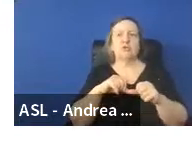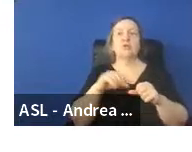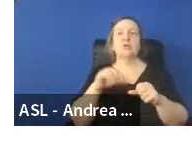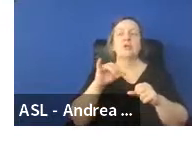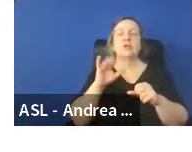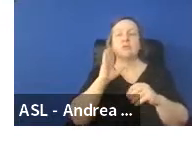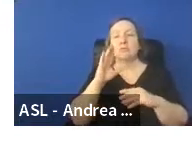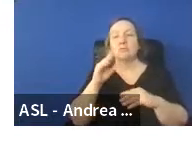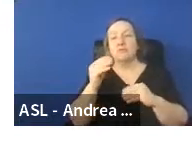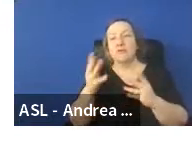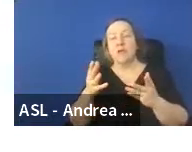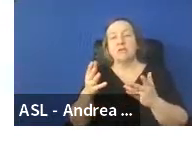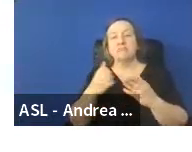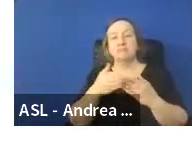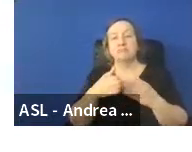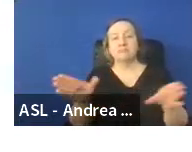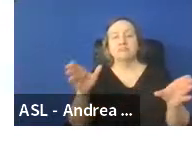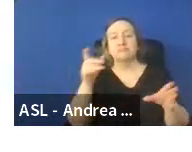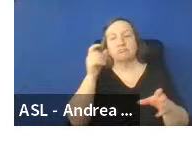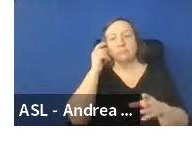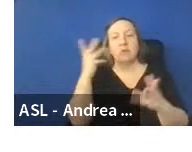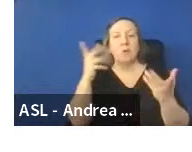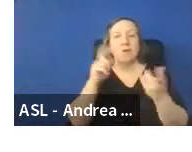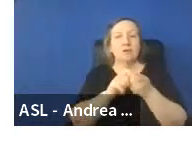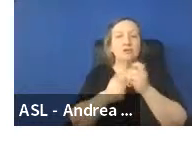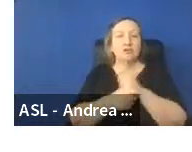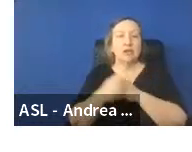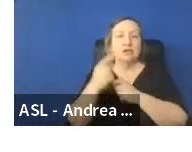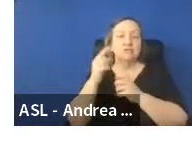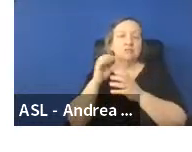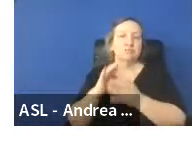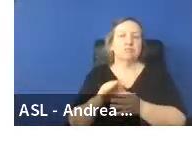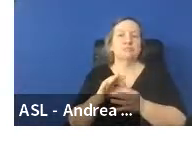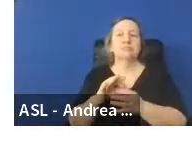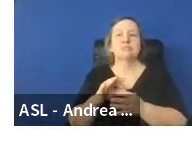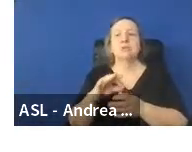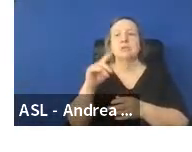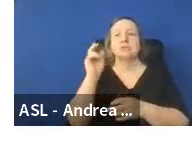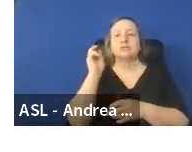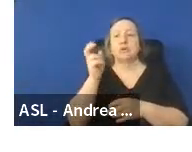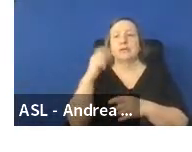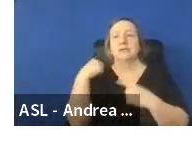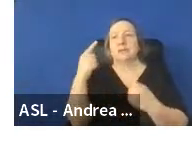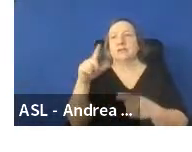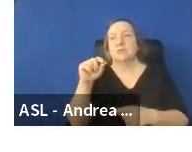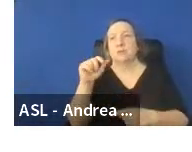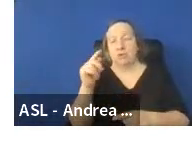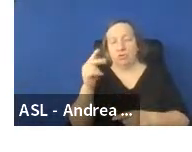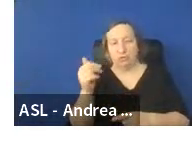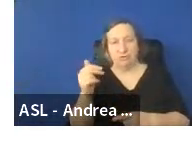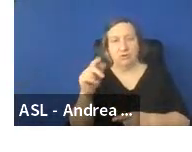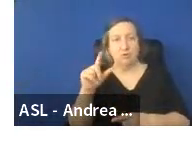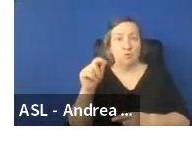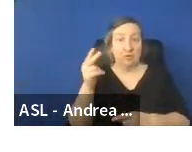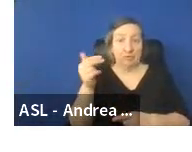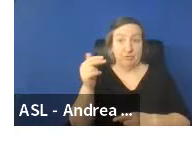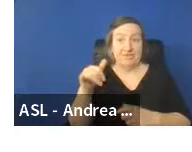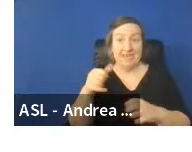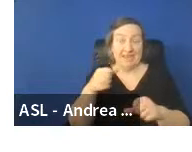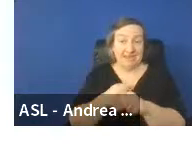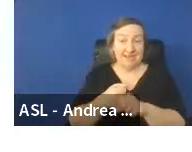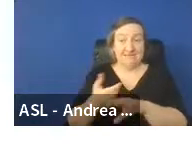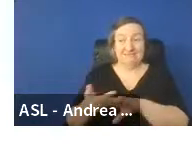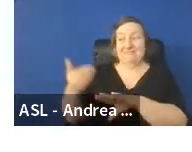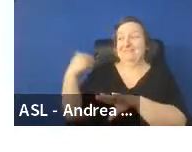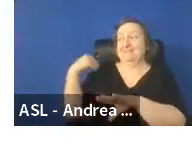provide a high-level overview of the things that have changed for transit since 2013 And 2013 is the year that the previous